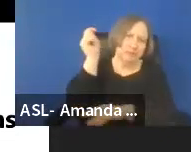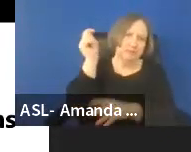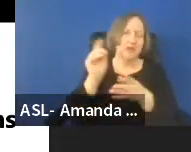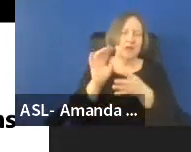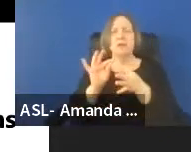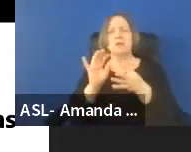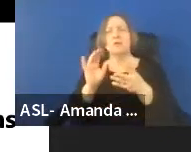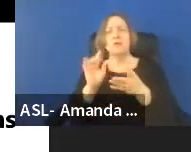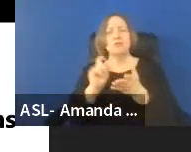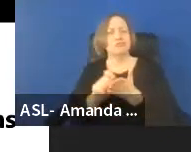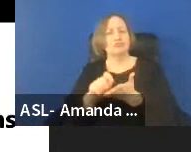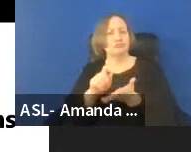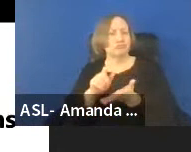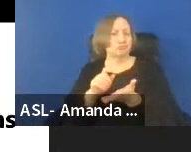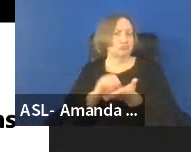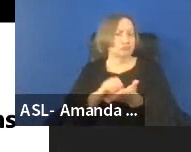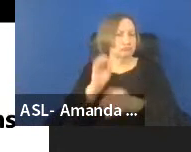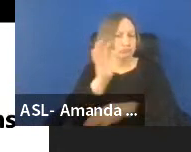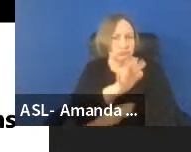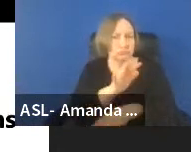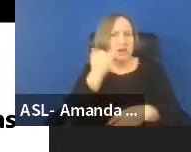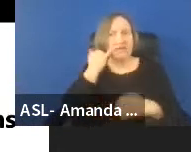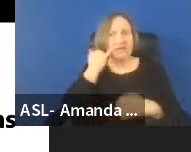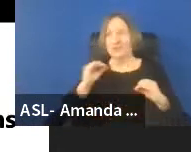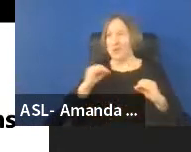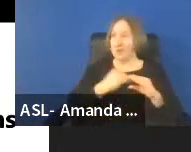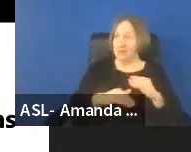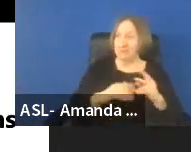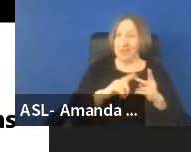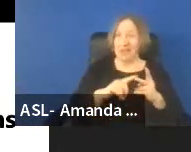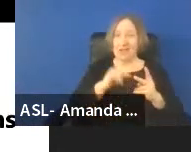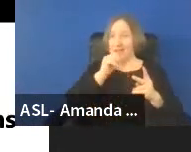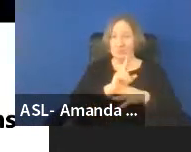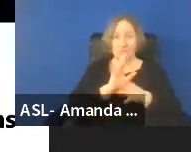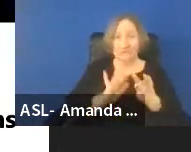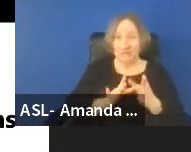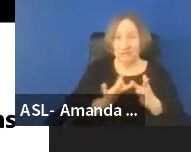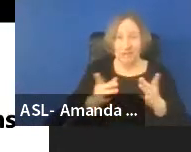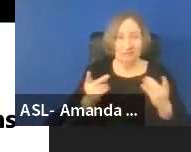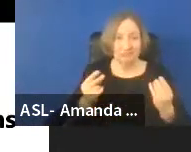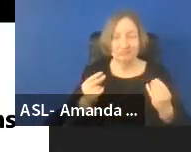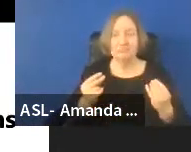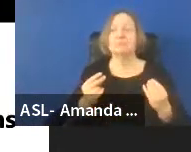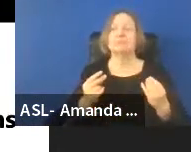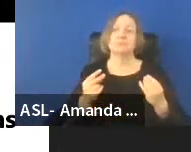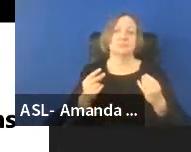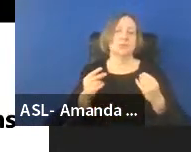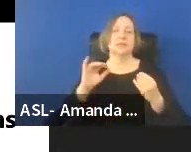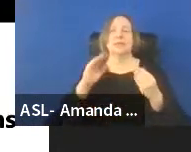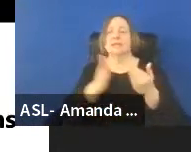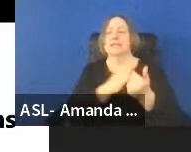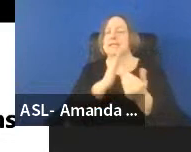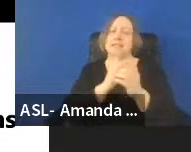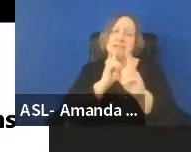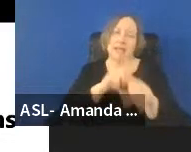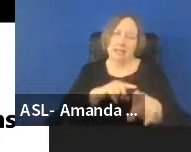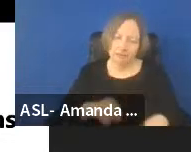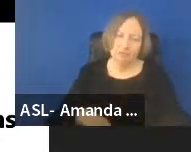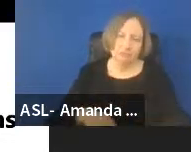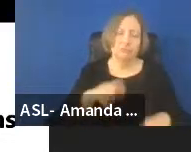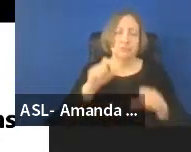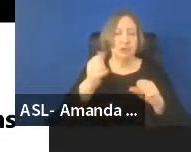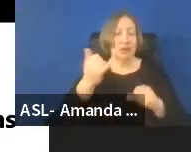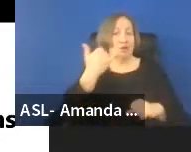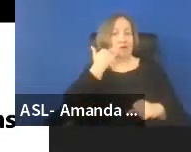written testimony if I don't have email or if I don't really use the internet? This is an easy one. You can call